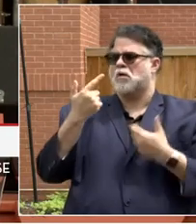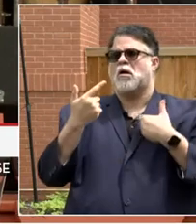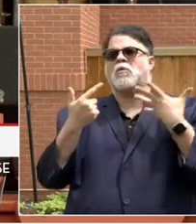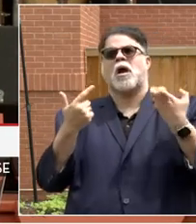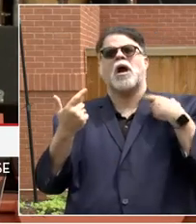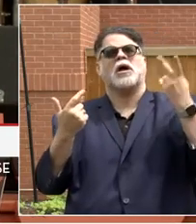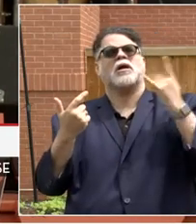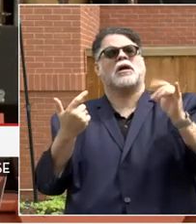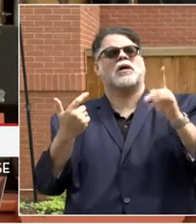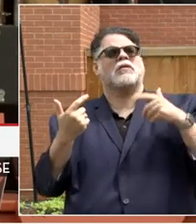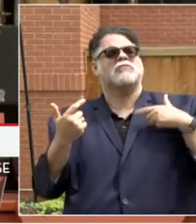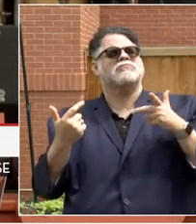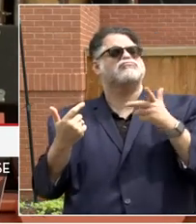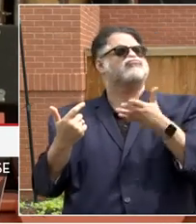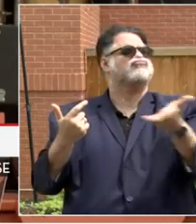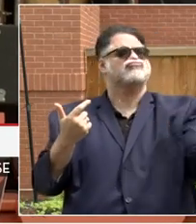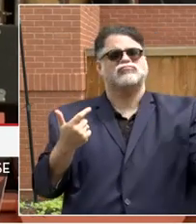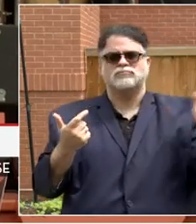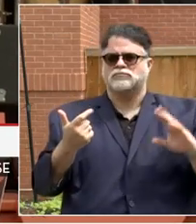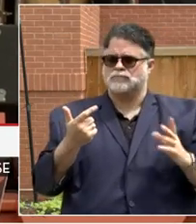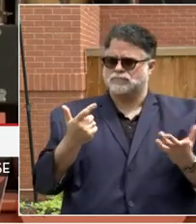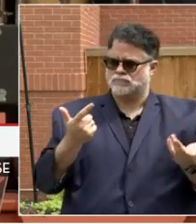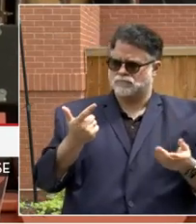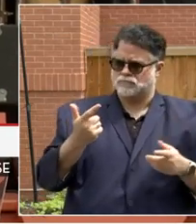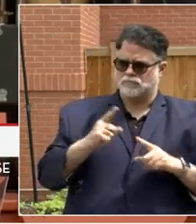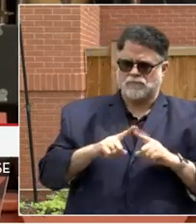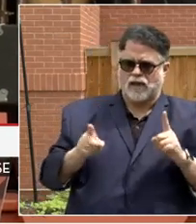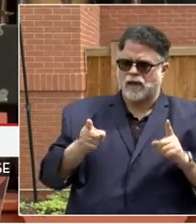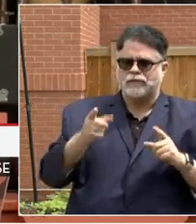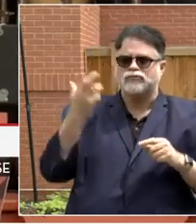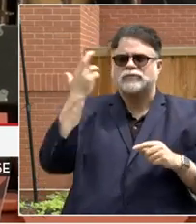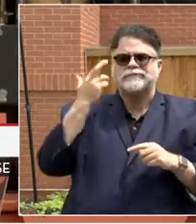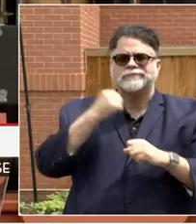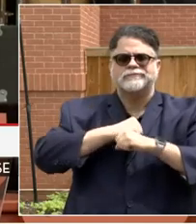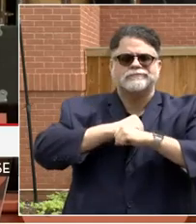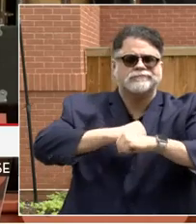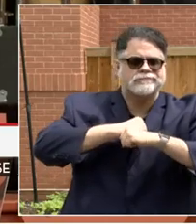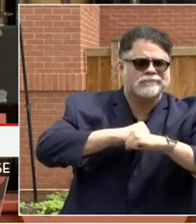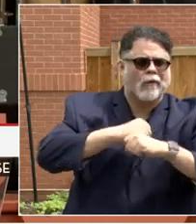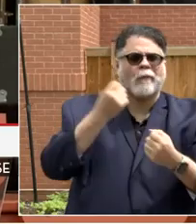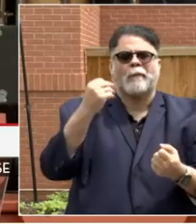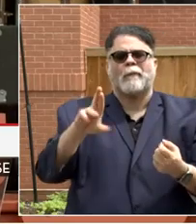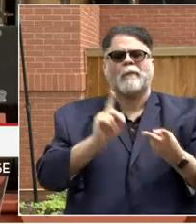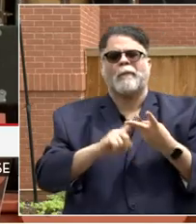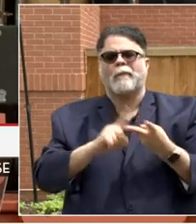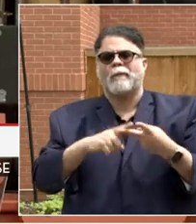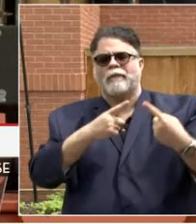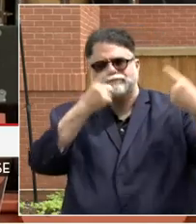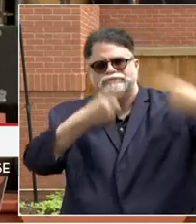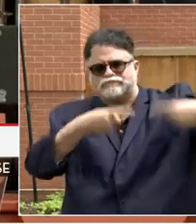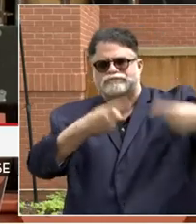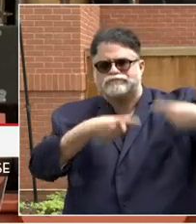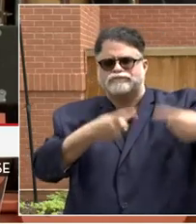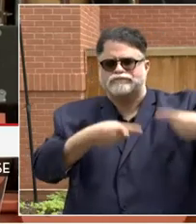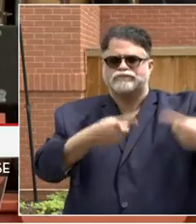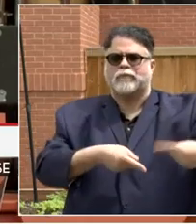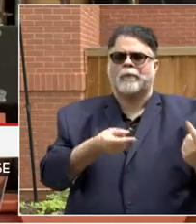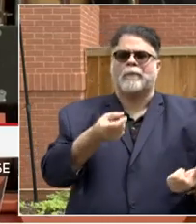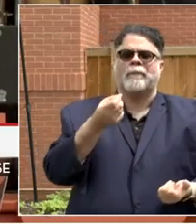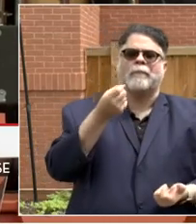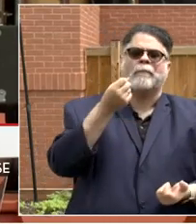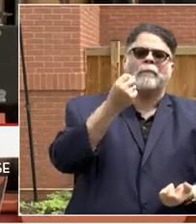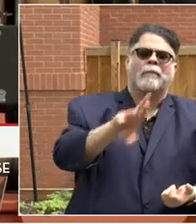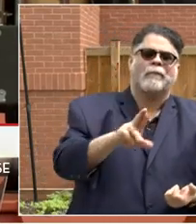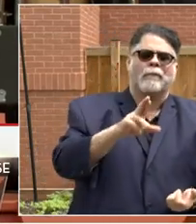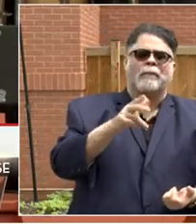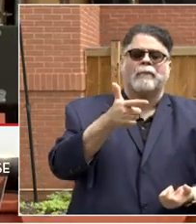It was a fight. It was a disagreement. It was thinking that you're going to shoot